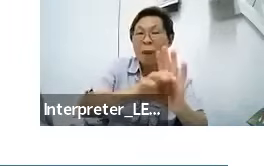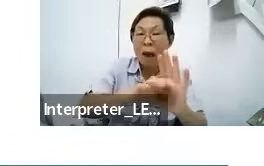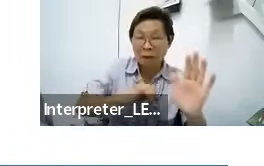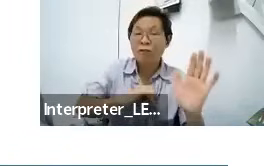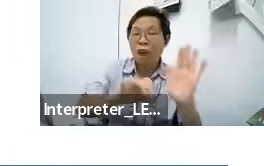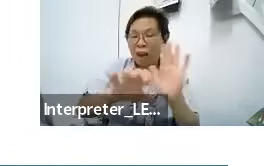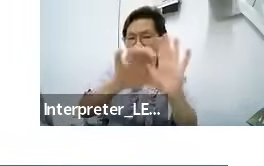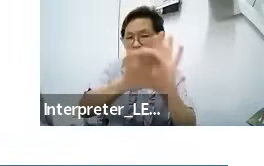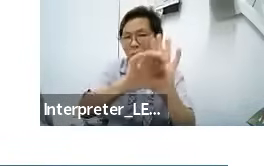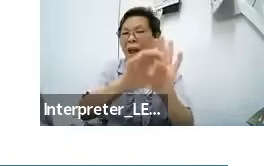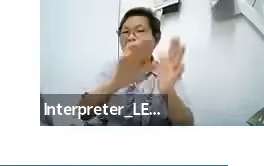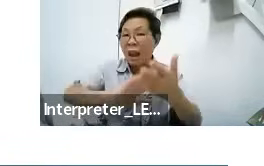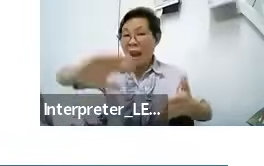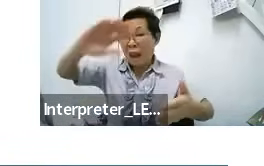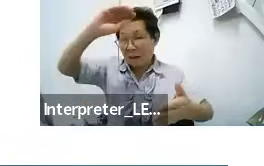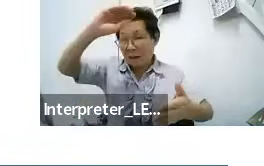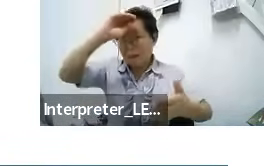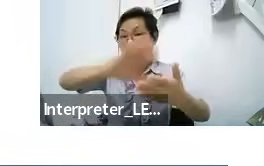let's say, learning